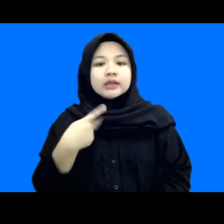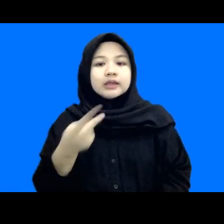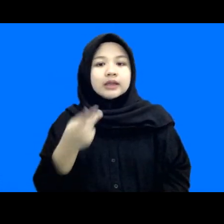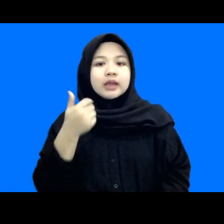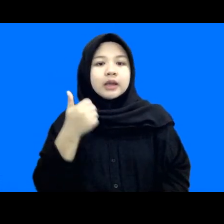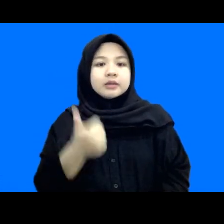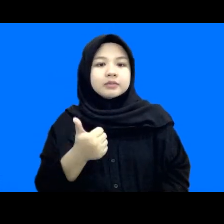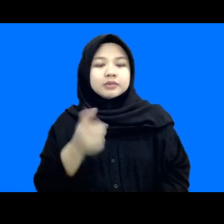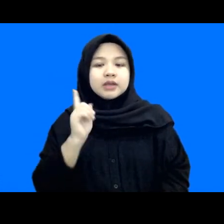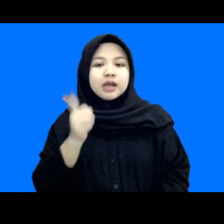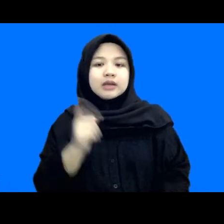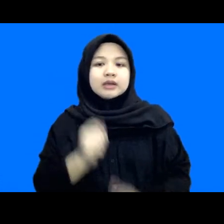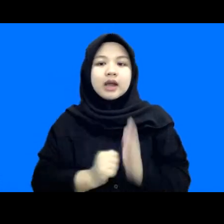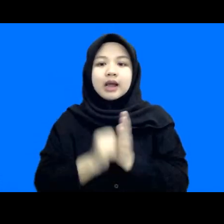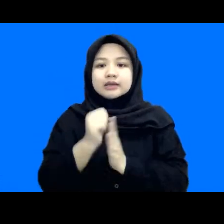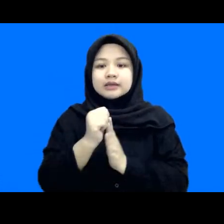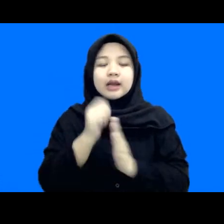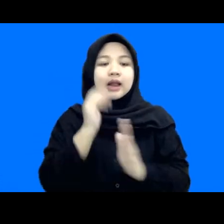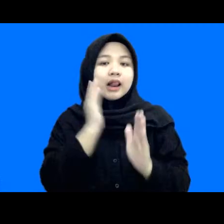So